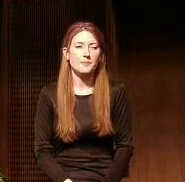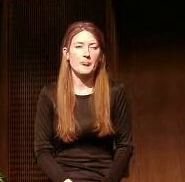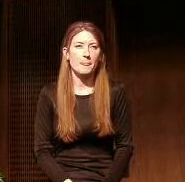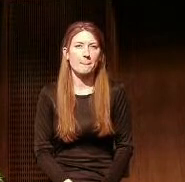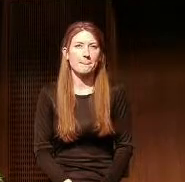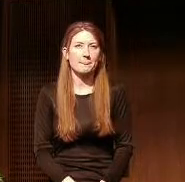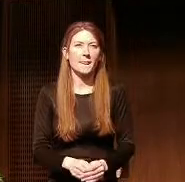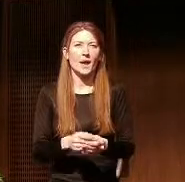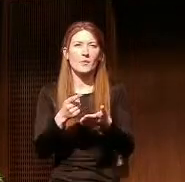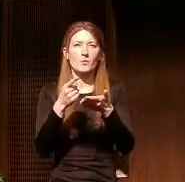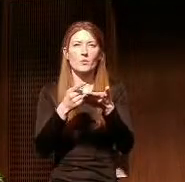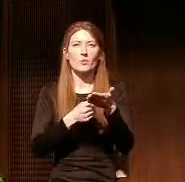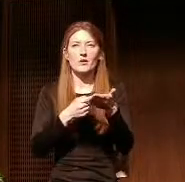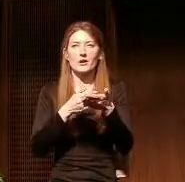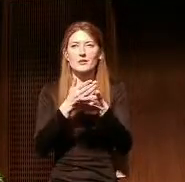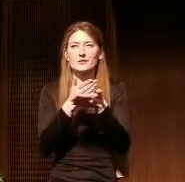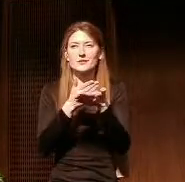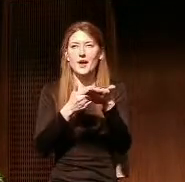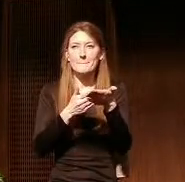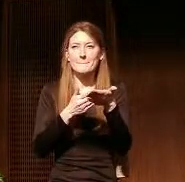What are some of the deeds that